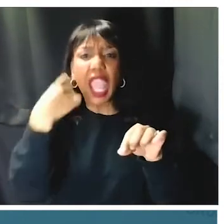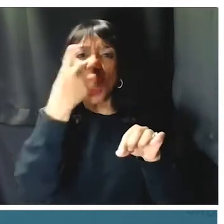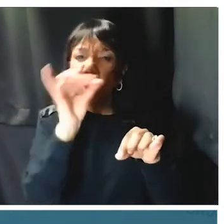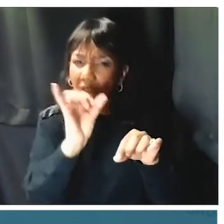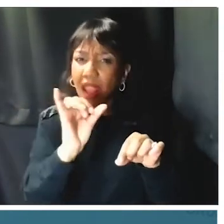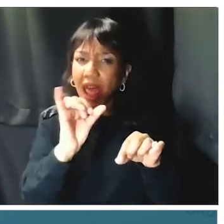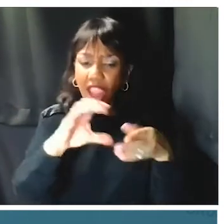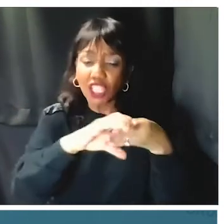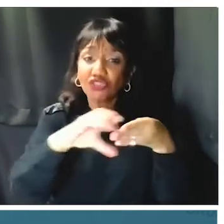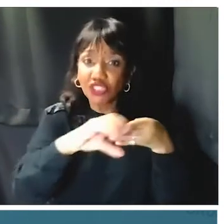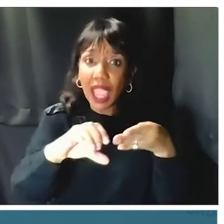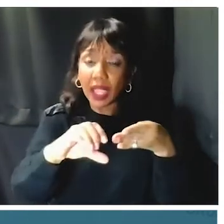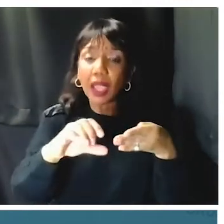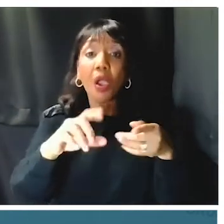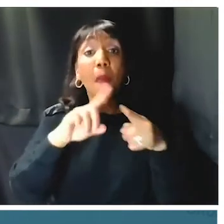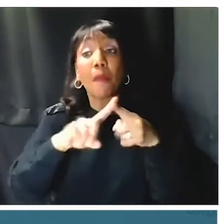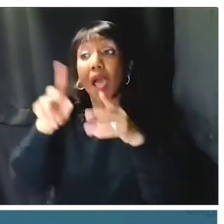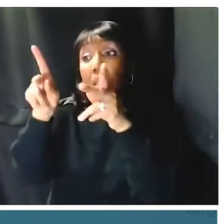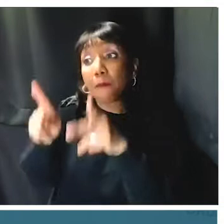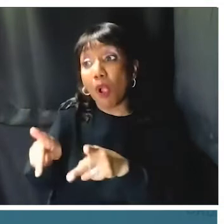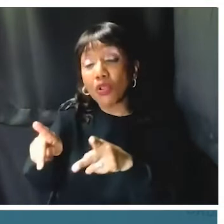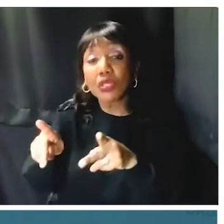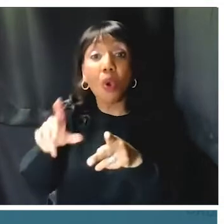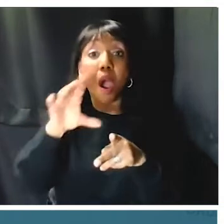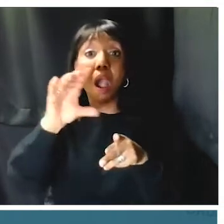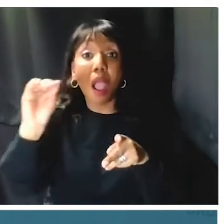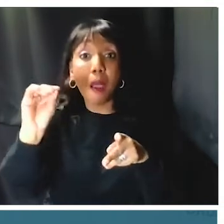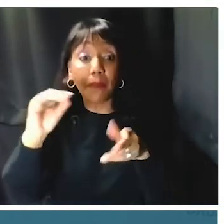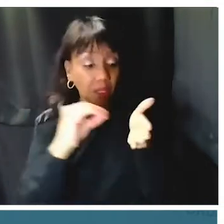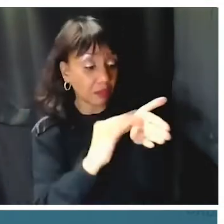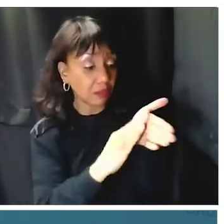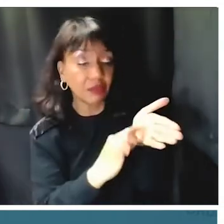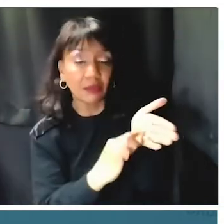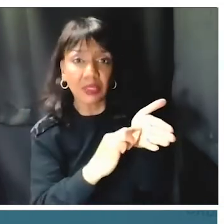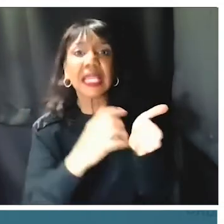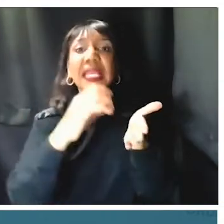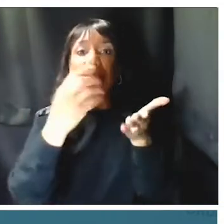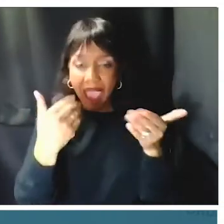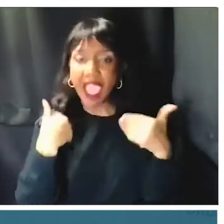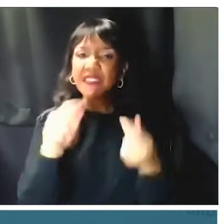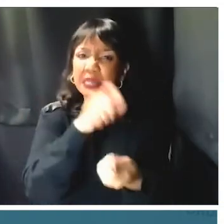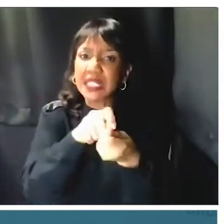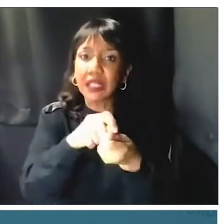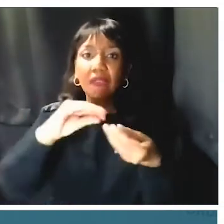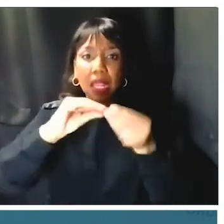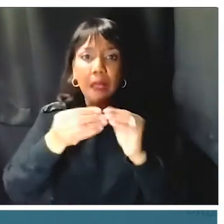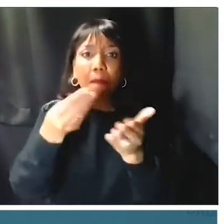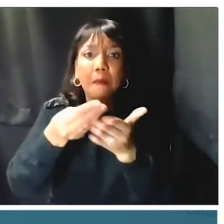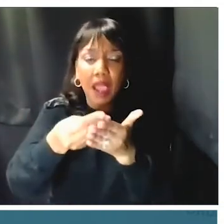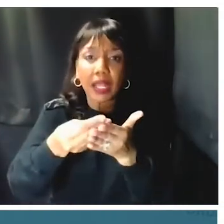similar to a check that allows the person or company listed on it to receive a specified amount of